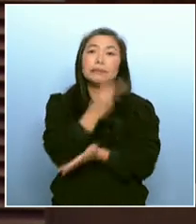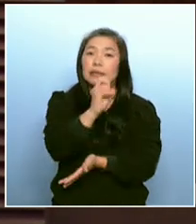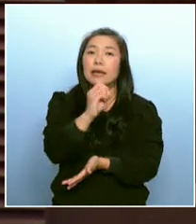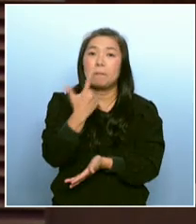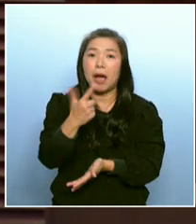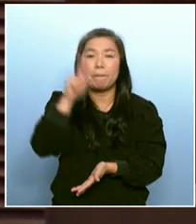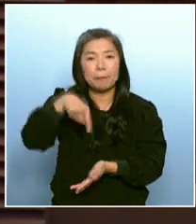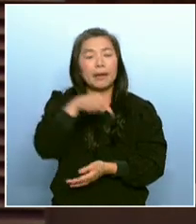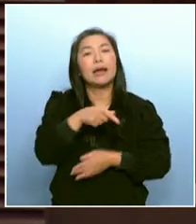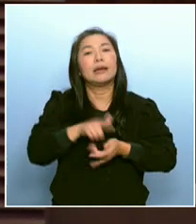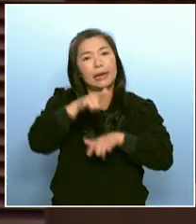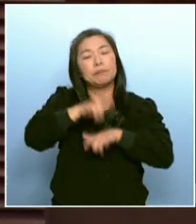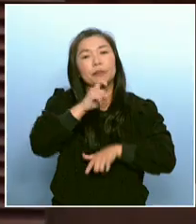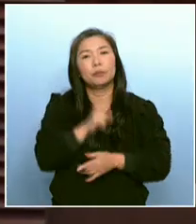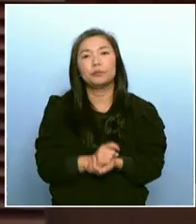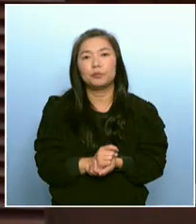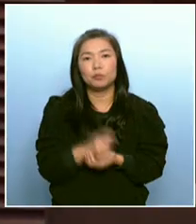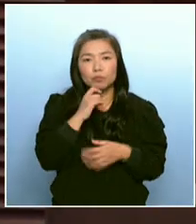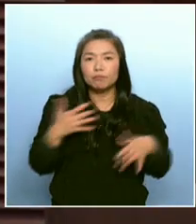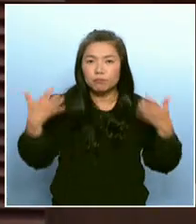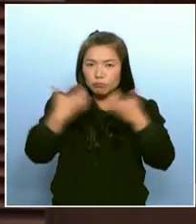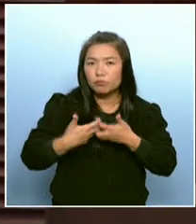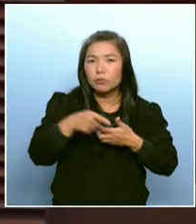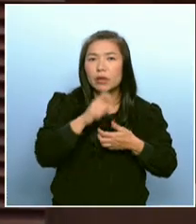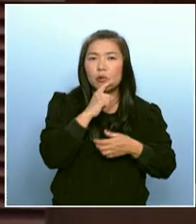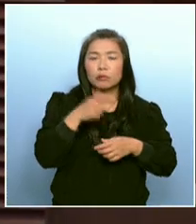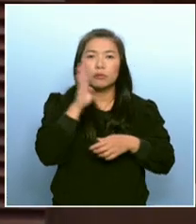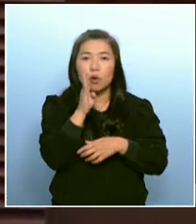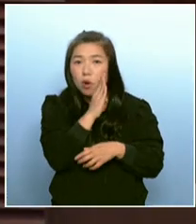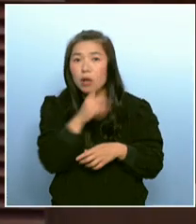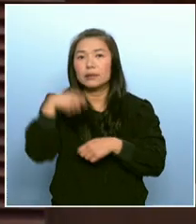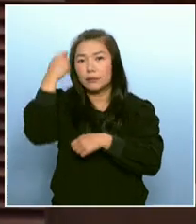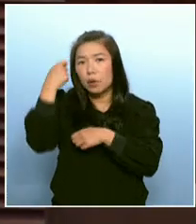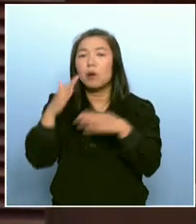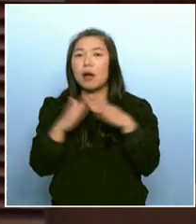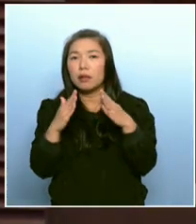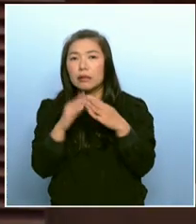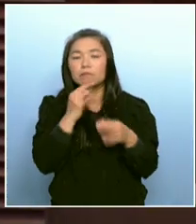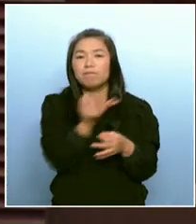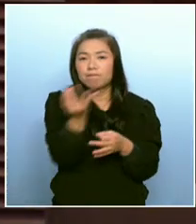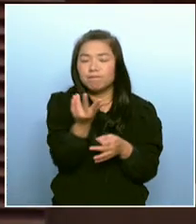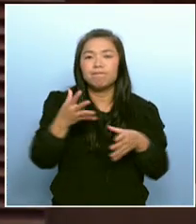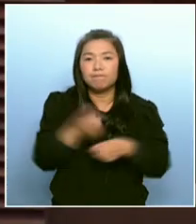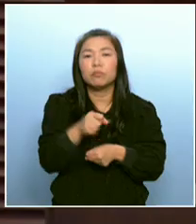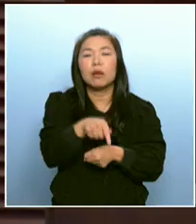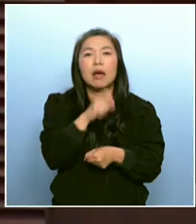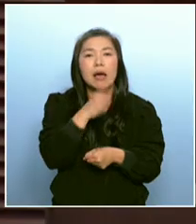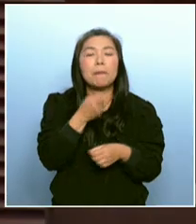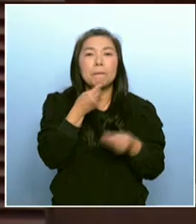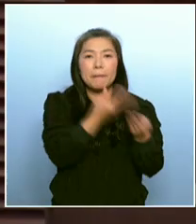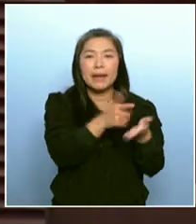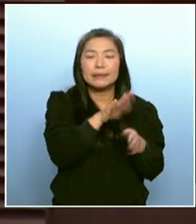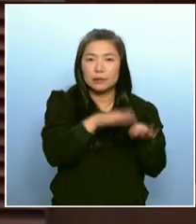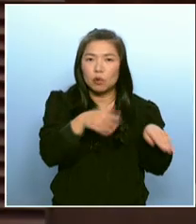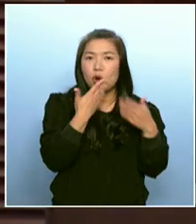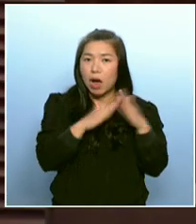positive attitudes, the government set up this fund in 2008. With a tripartite and cross-sector collaboration among the community